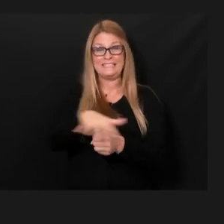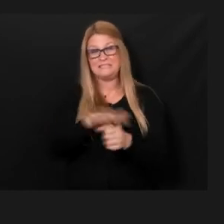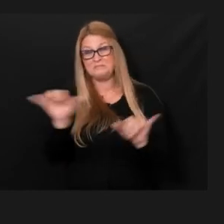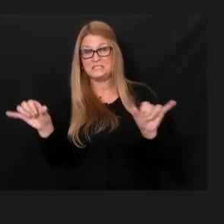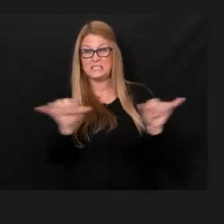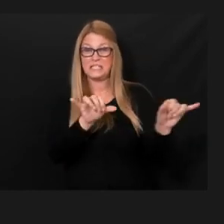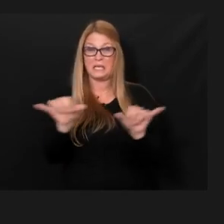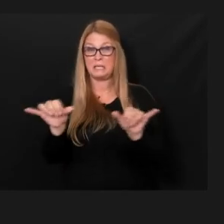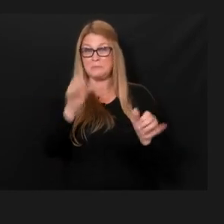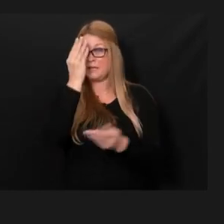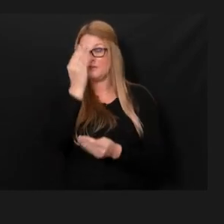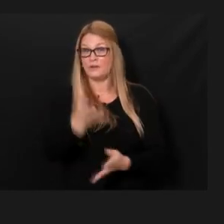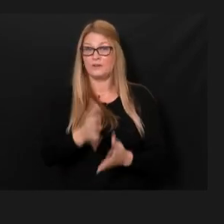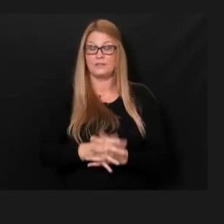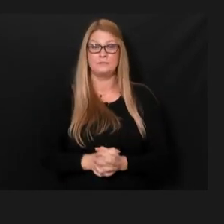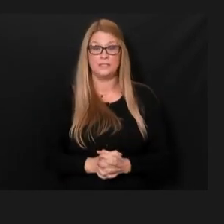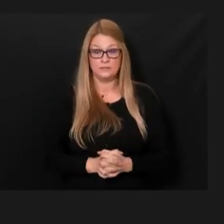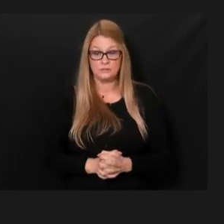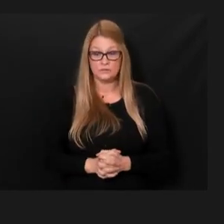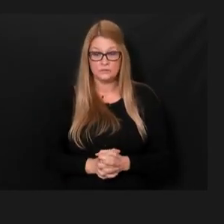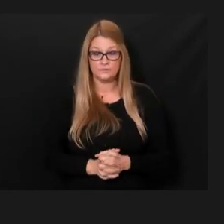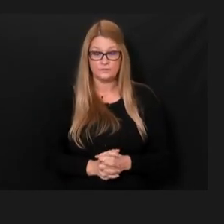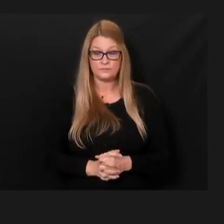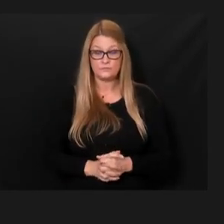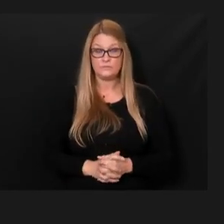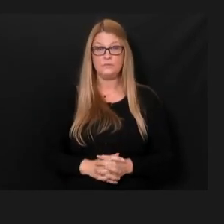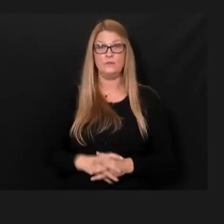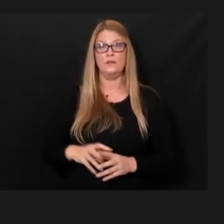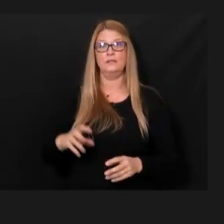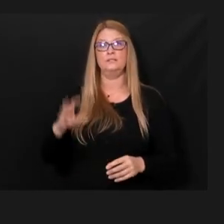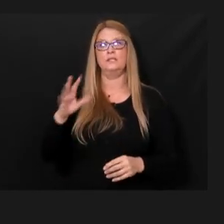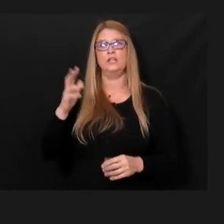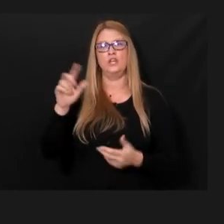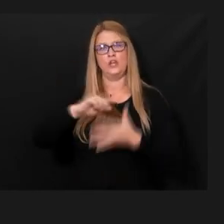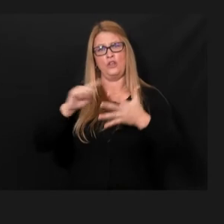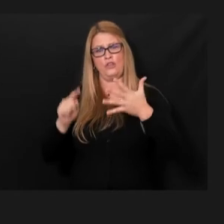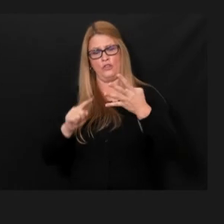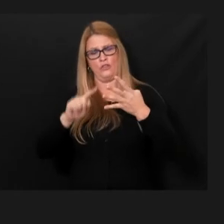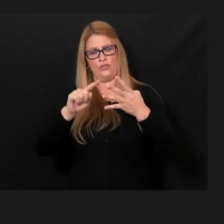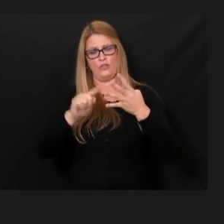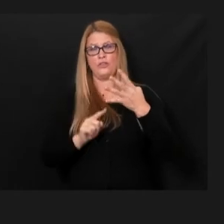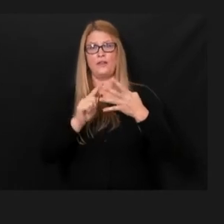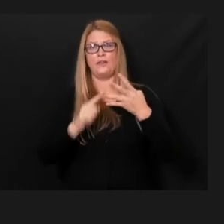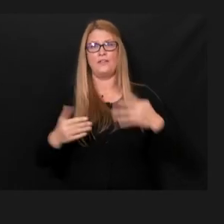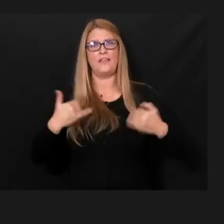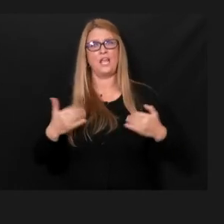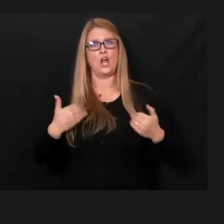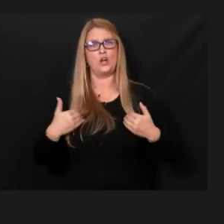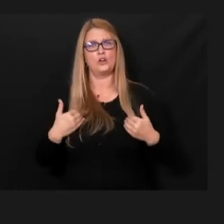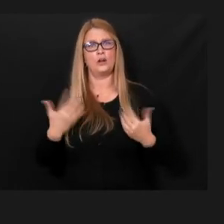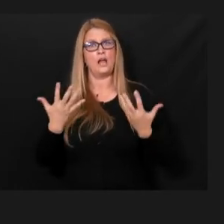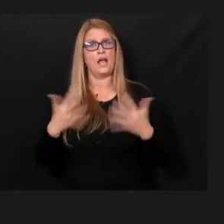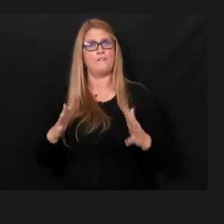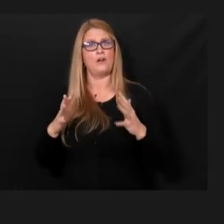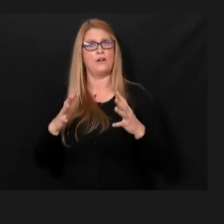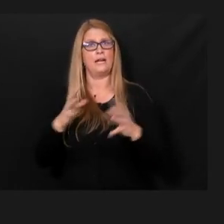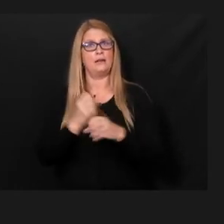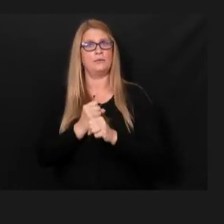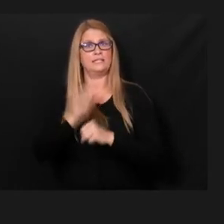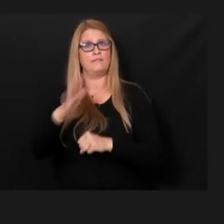difference in comorbidities or job status. The three younger people have been contacted and gotten their shots.